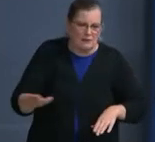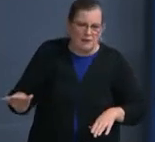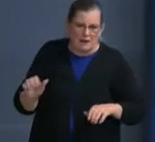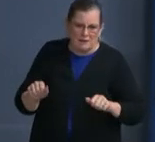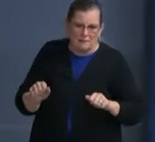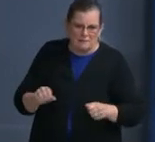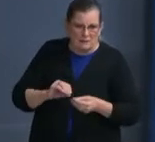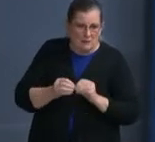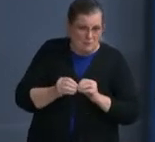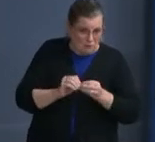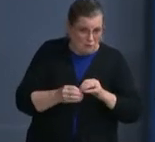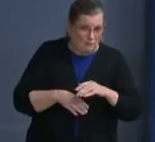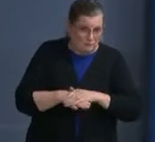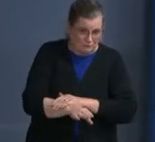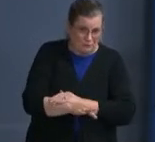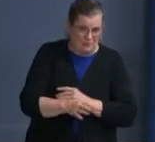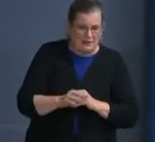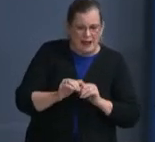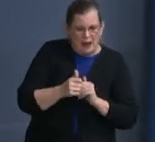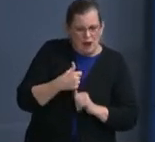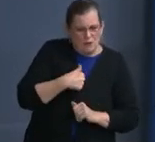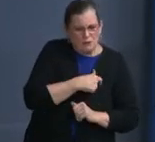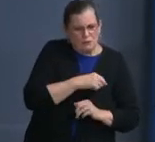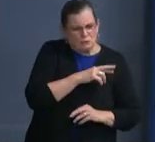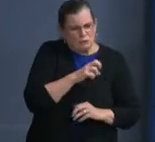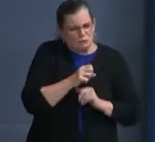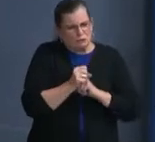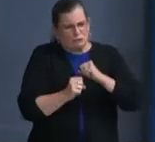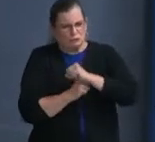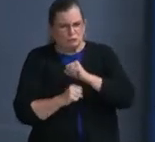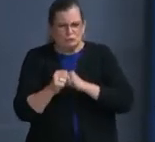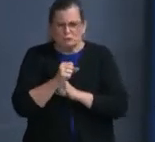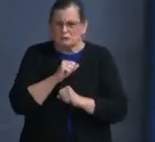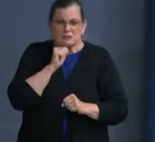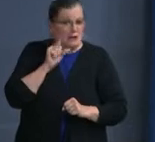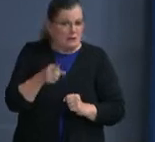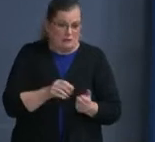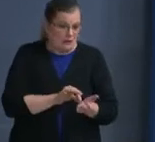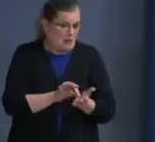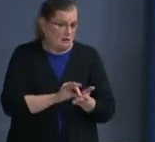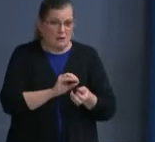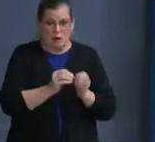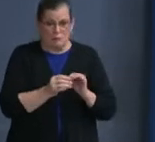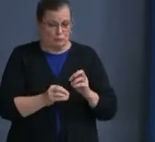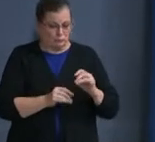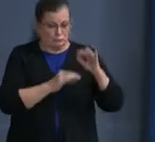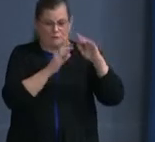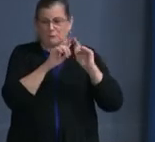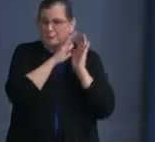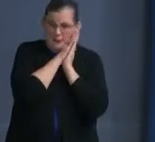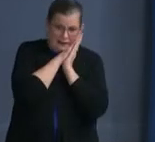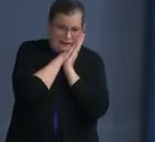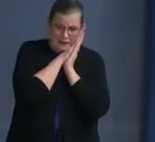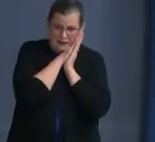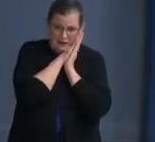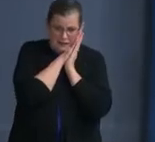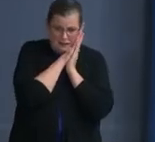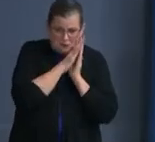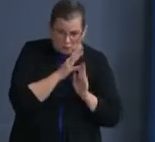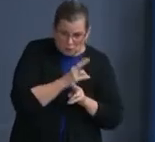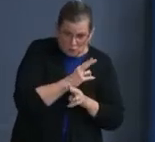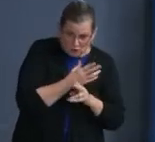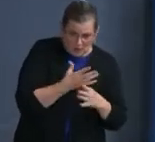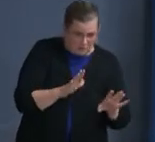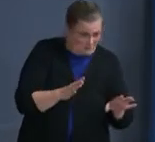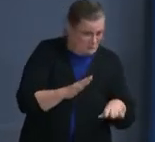that we've restructured in the district is not just about counting the number of ICU beds that are in use at baseline,